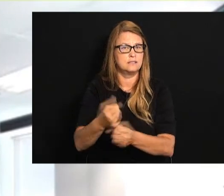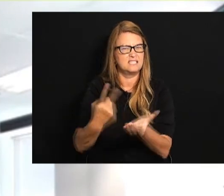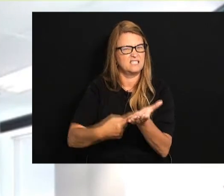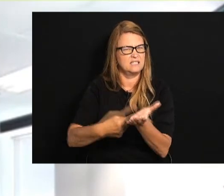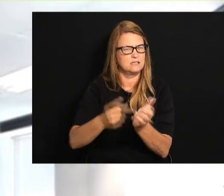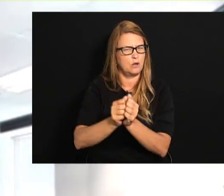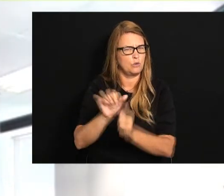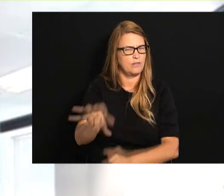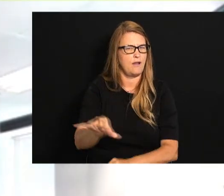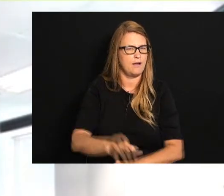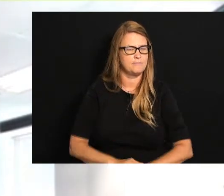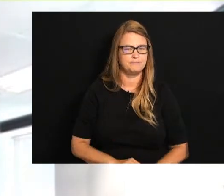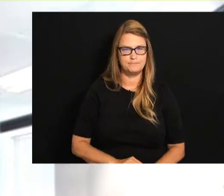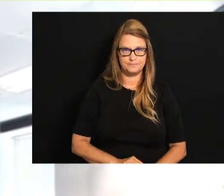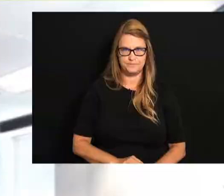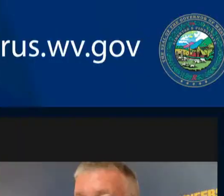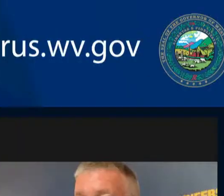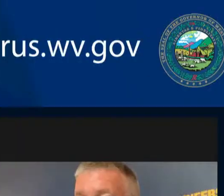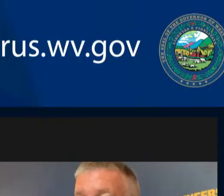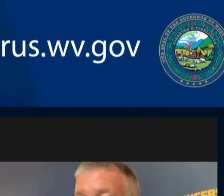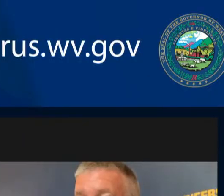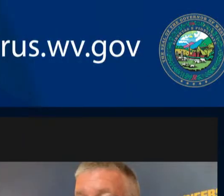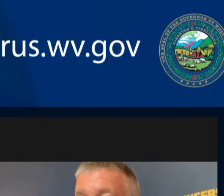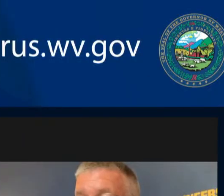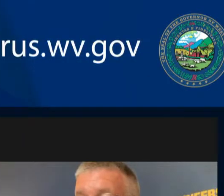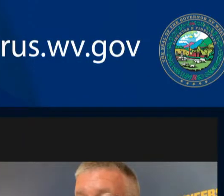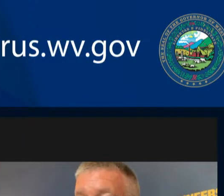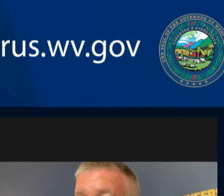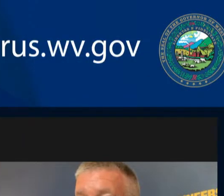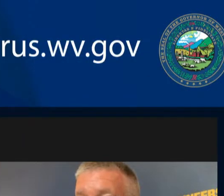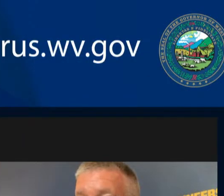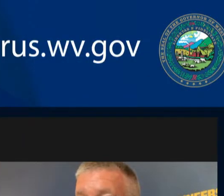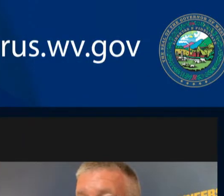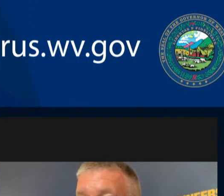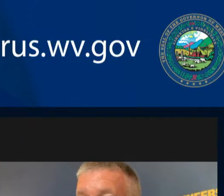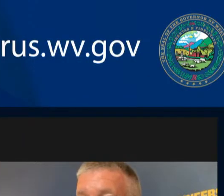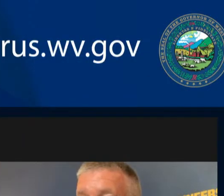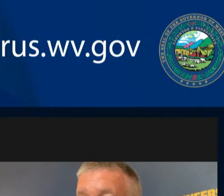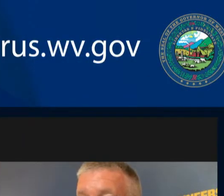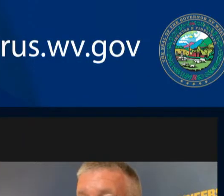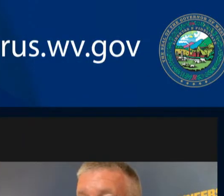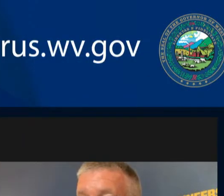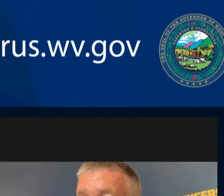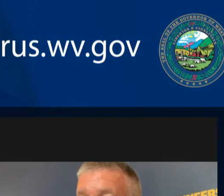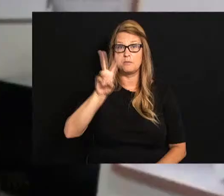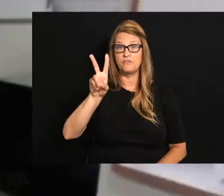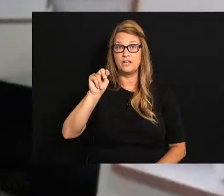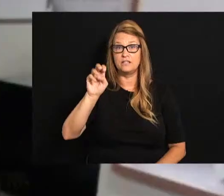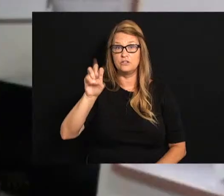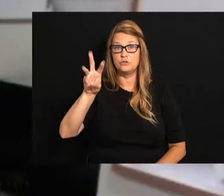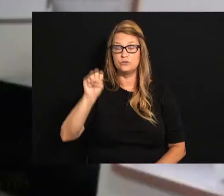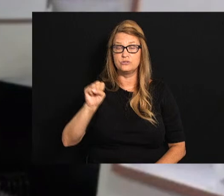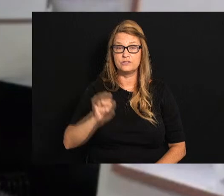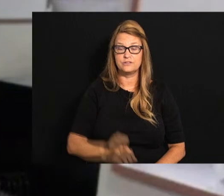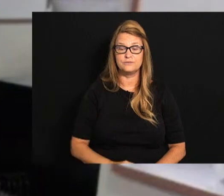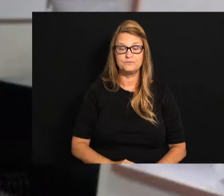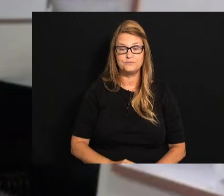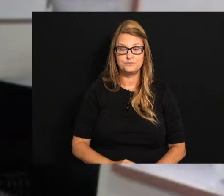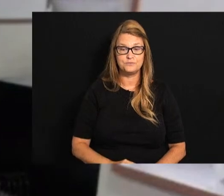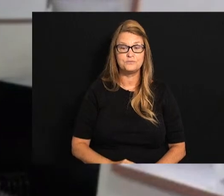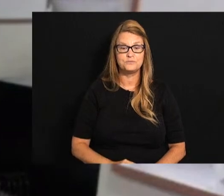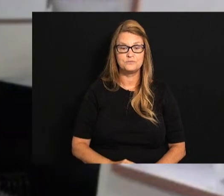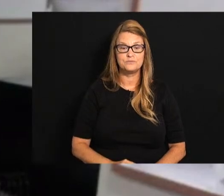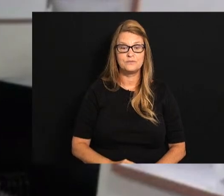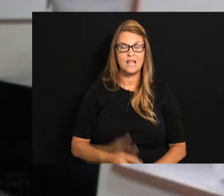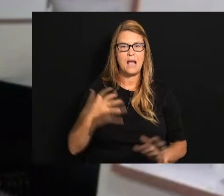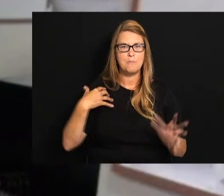Thanks. All right, thank you, Megan. Next, we'll go to Charles Young with WV News. Hi, this is Charles Young with WV News. I just want to follow